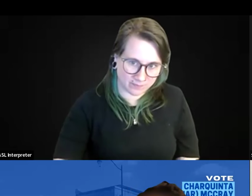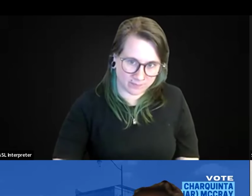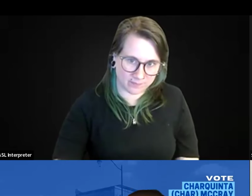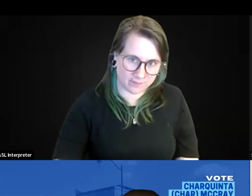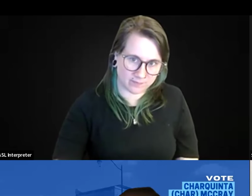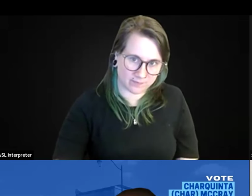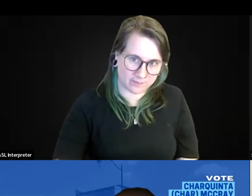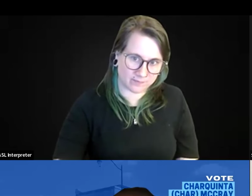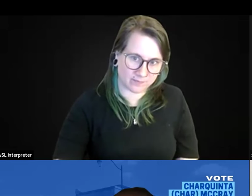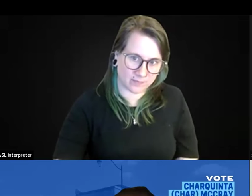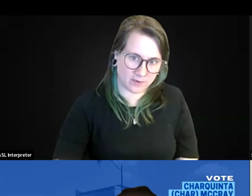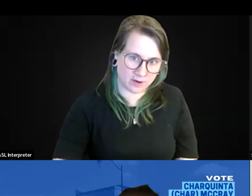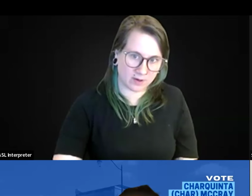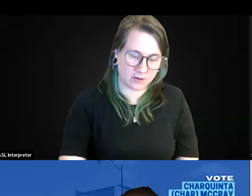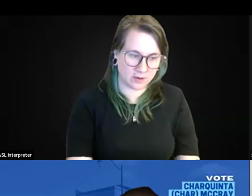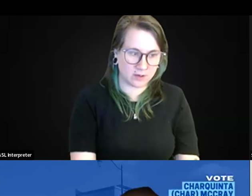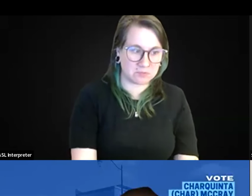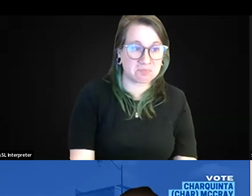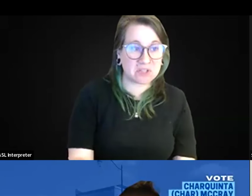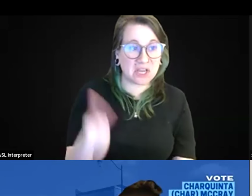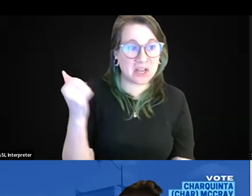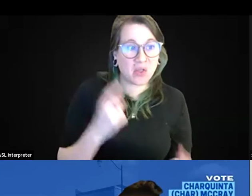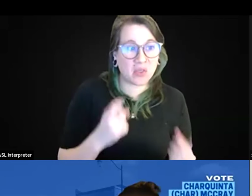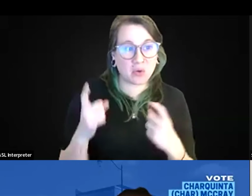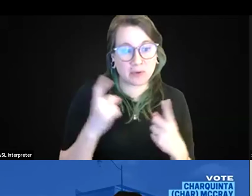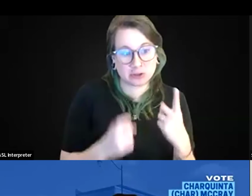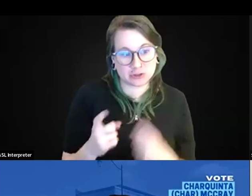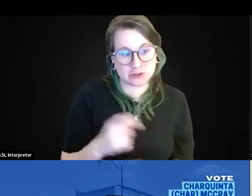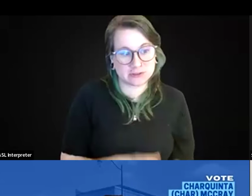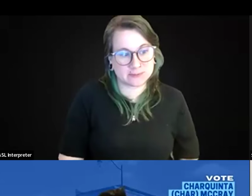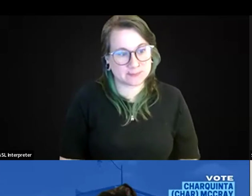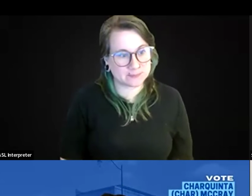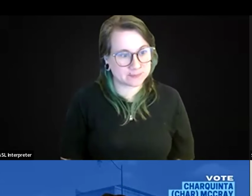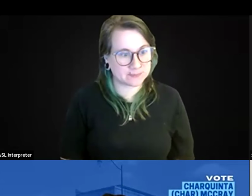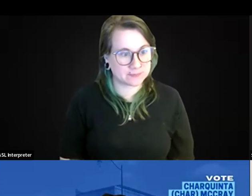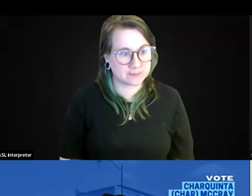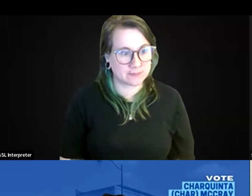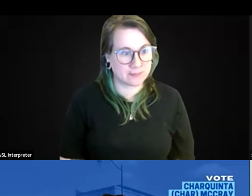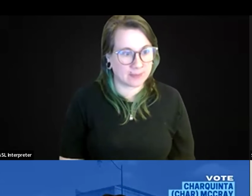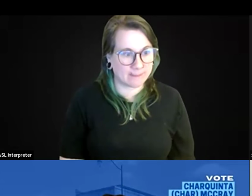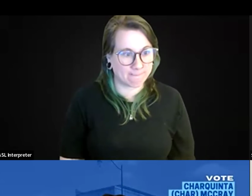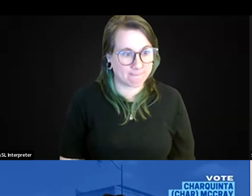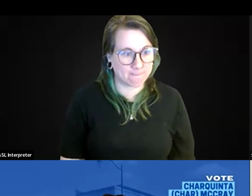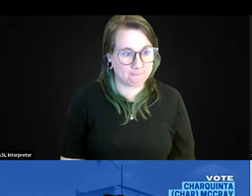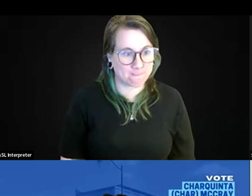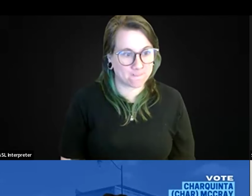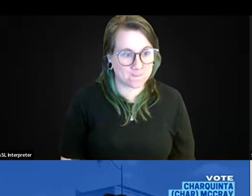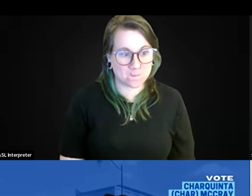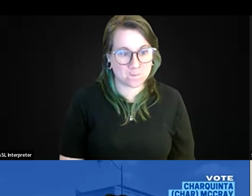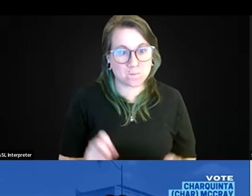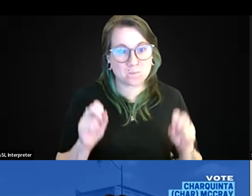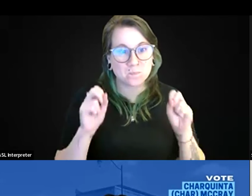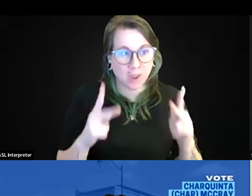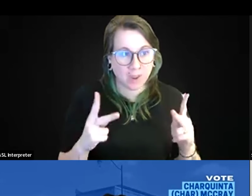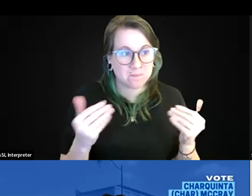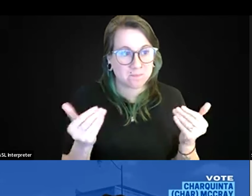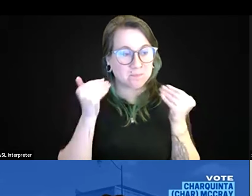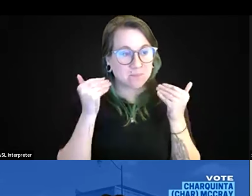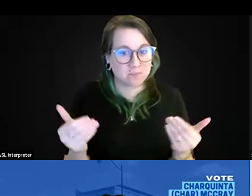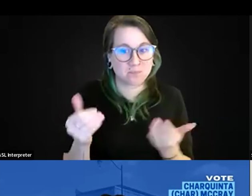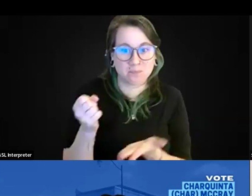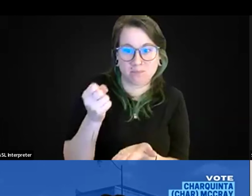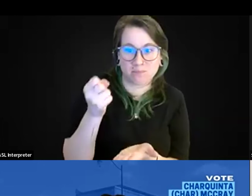Any other questions? Okay. I move that we approve